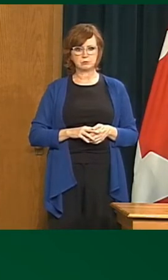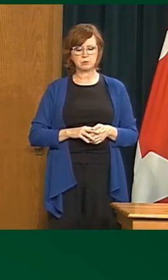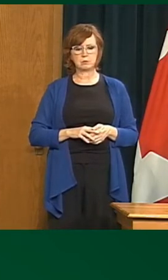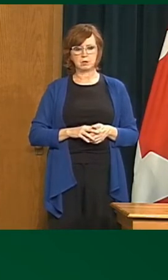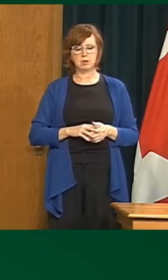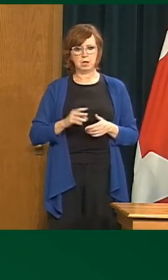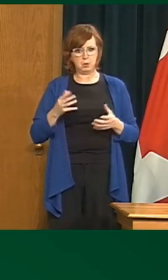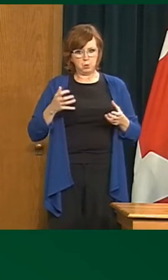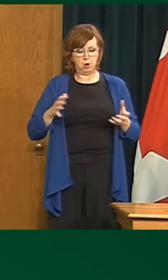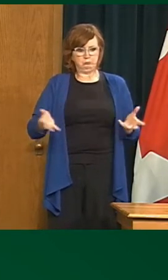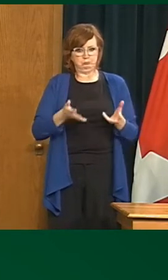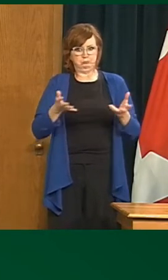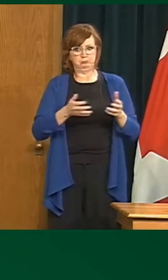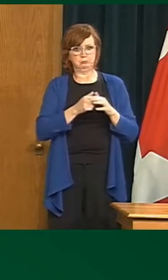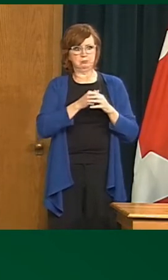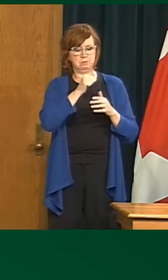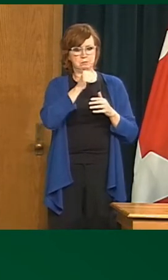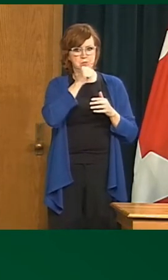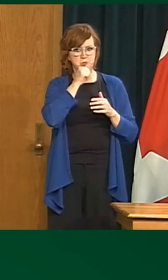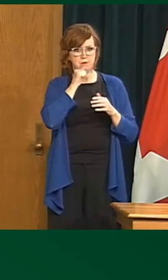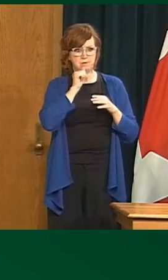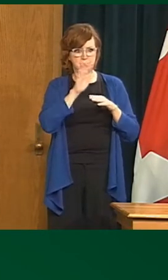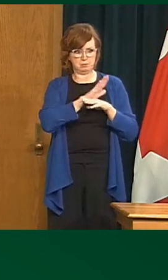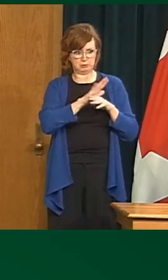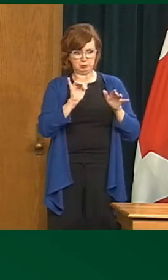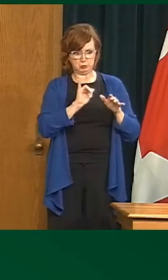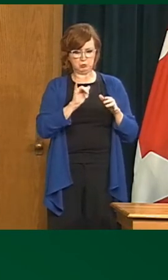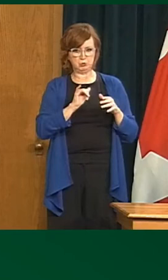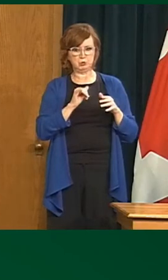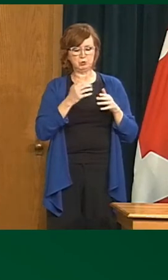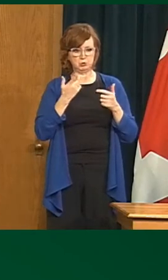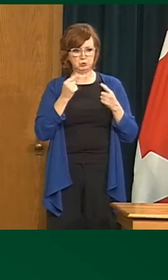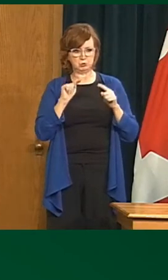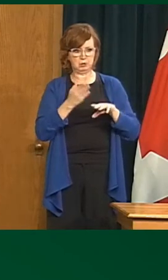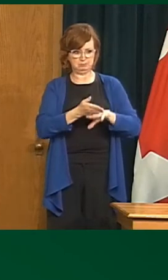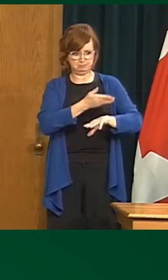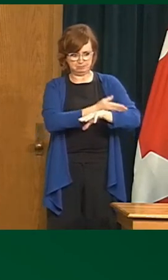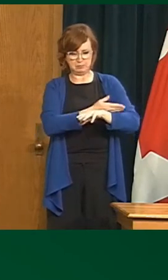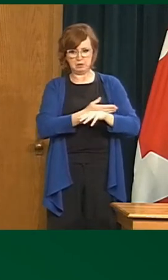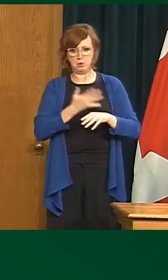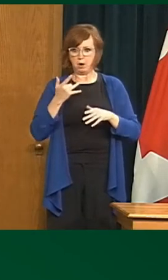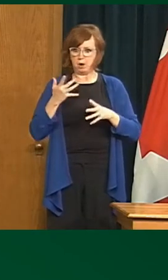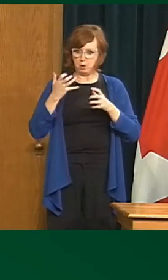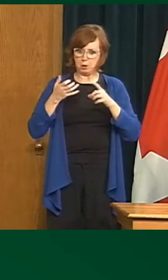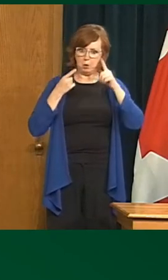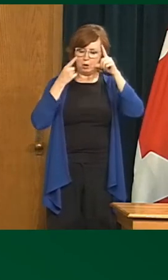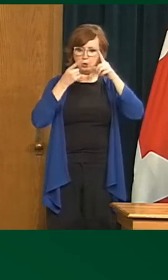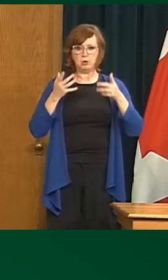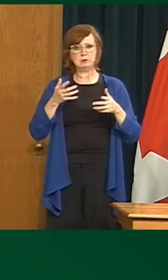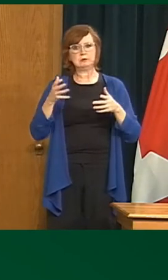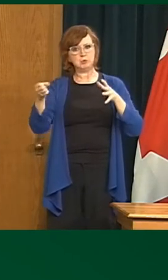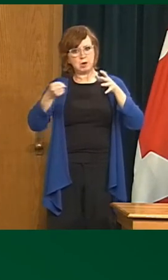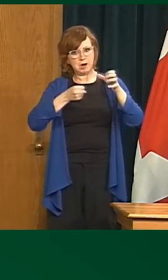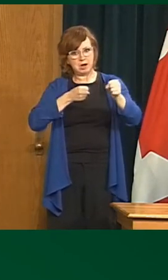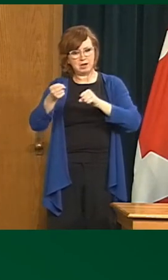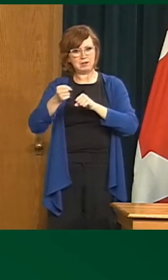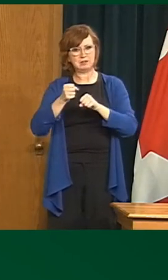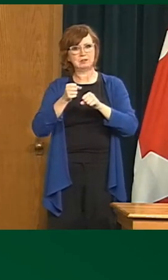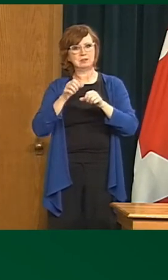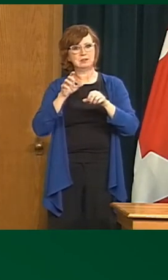investment in this province in all of our industries so that these folks can get back to work and get back to work sooner rather than later. That's the